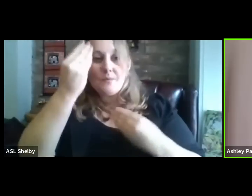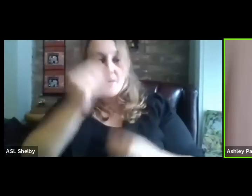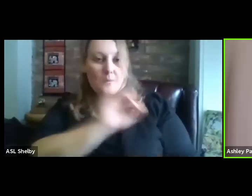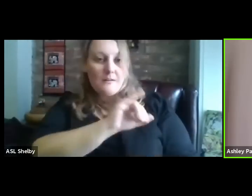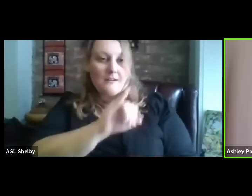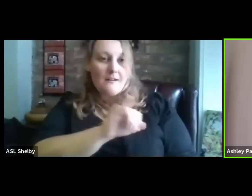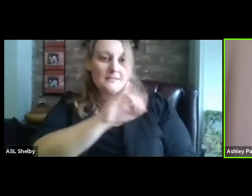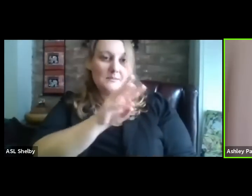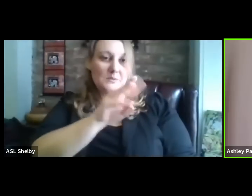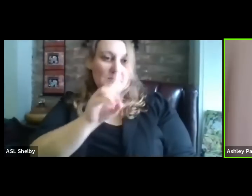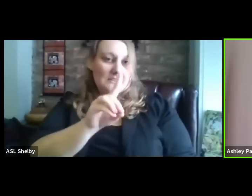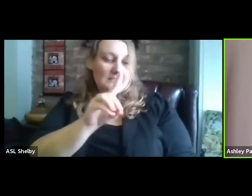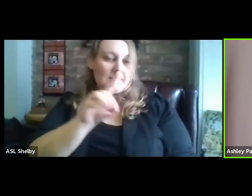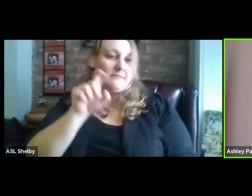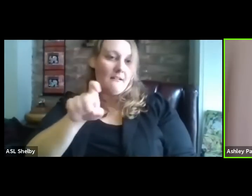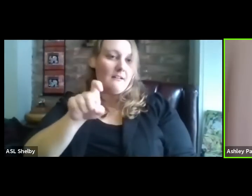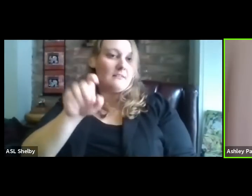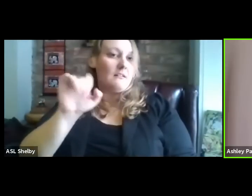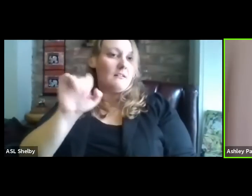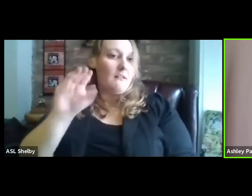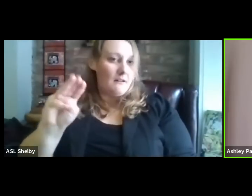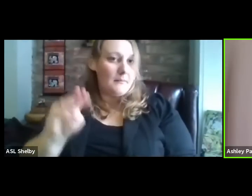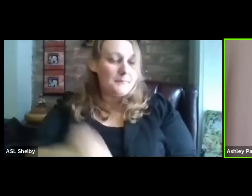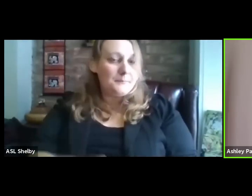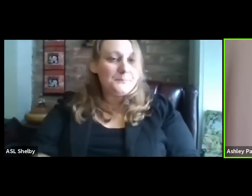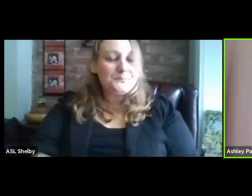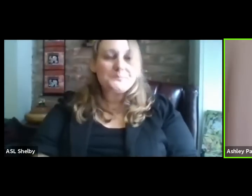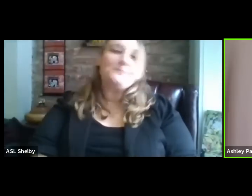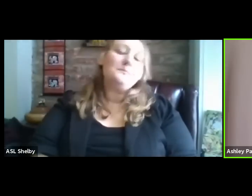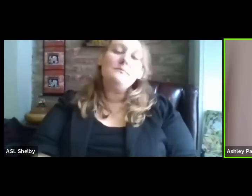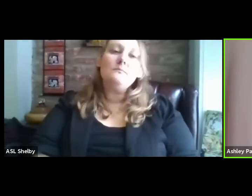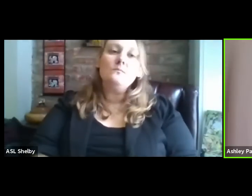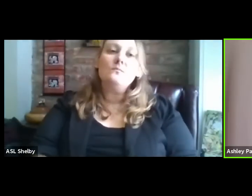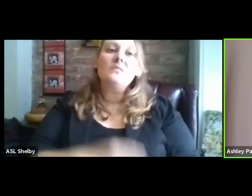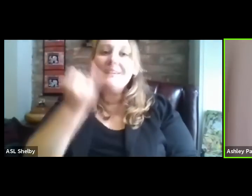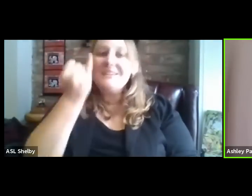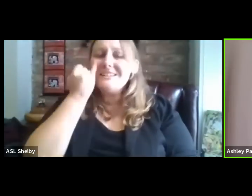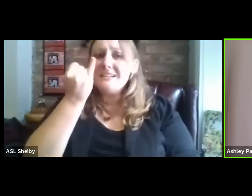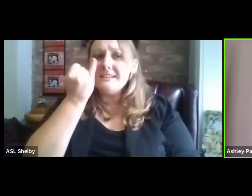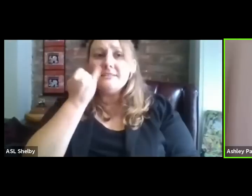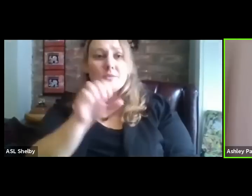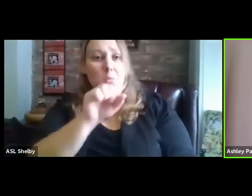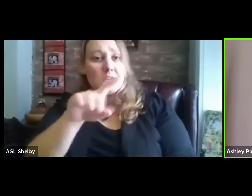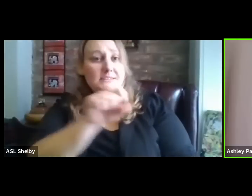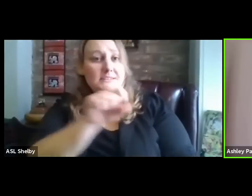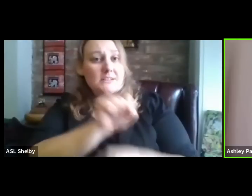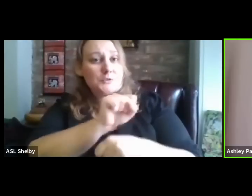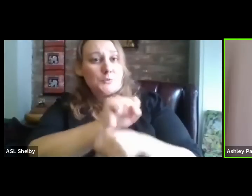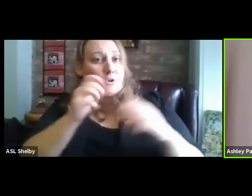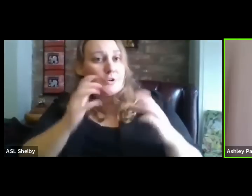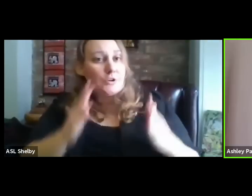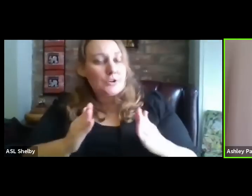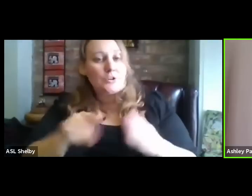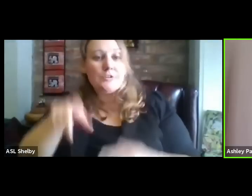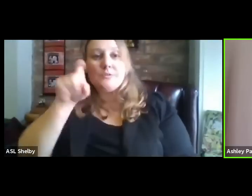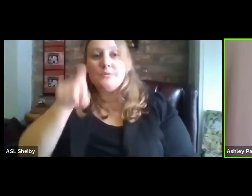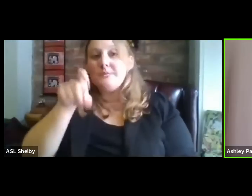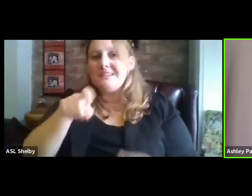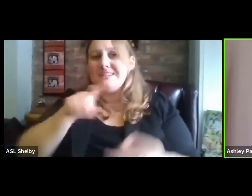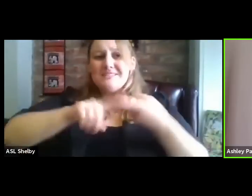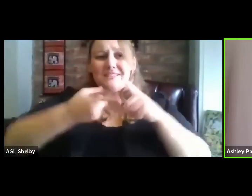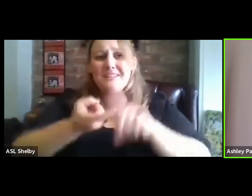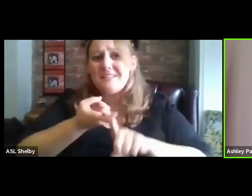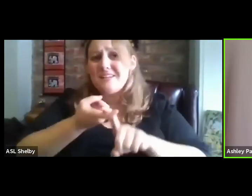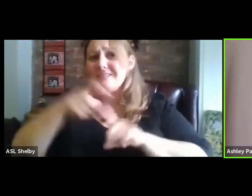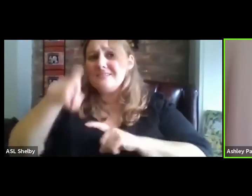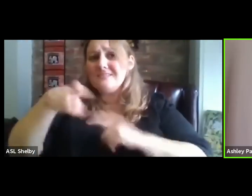internationalhorseday.com. If you're a sex worker in need of resources or an ally who wants to support, we've also got a